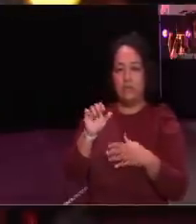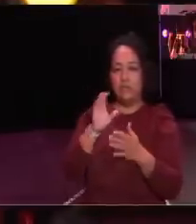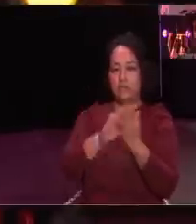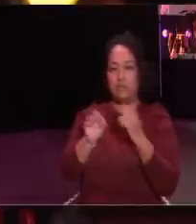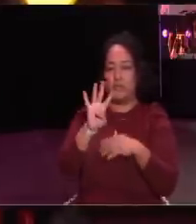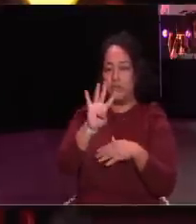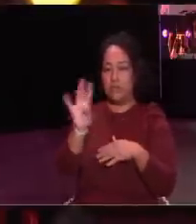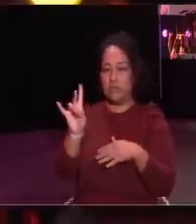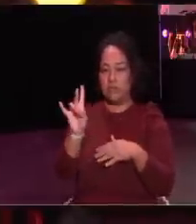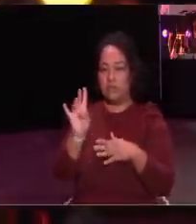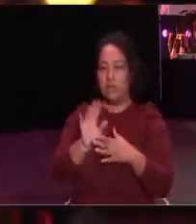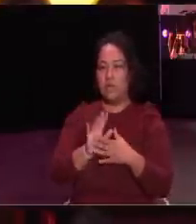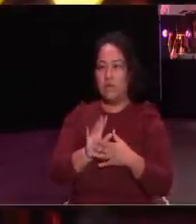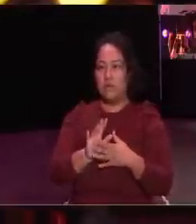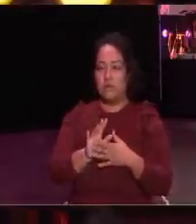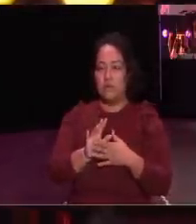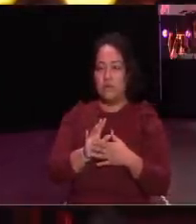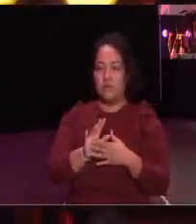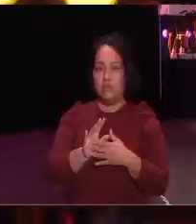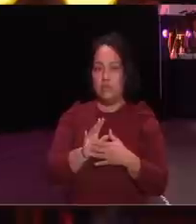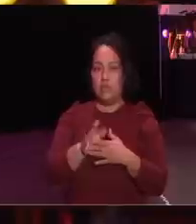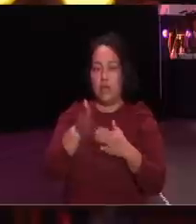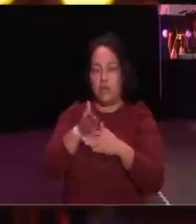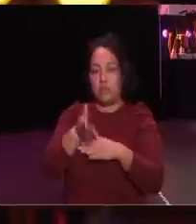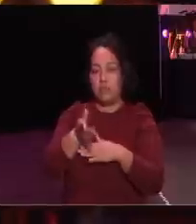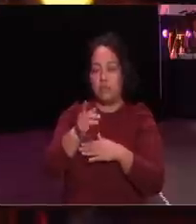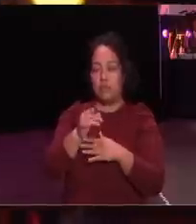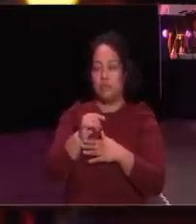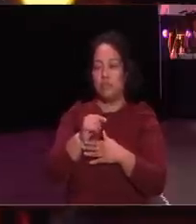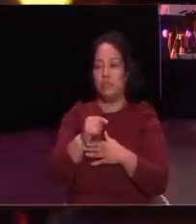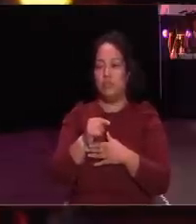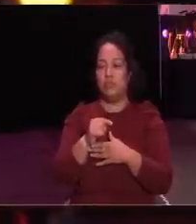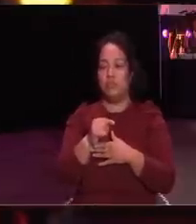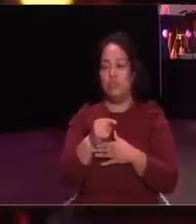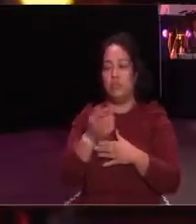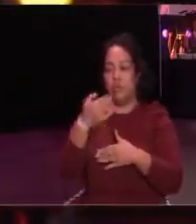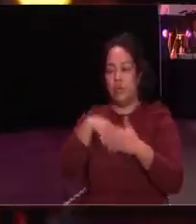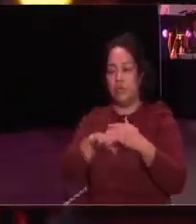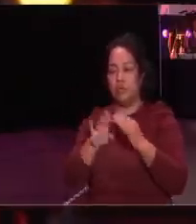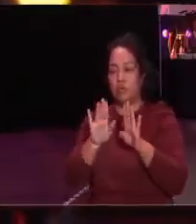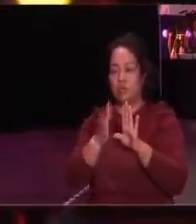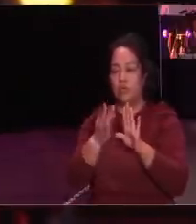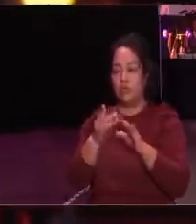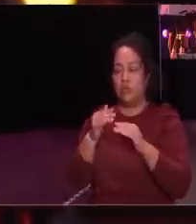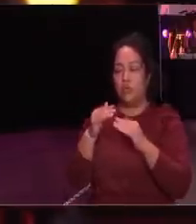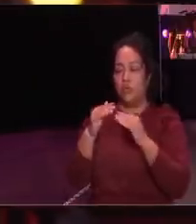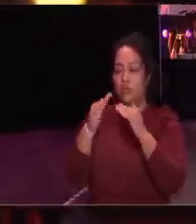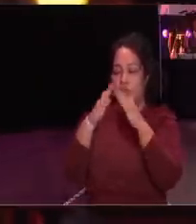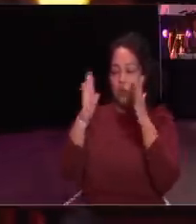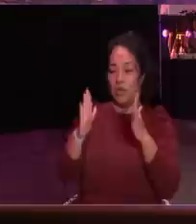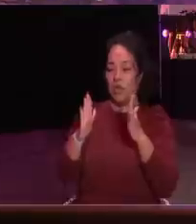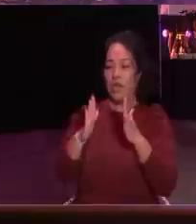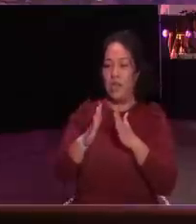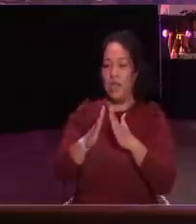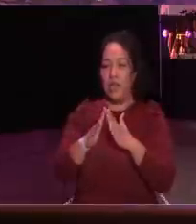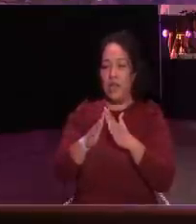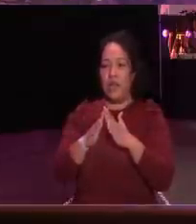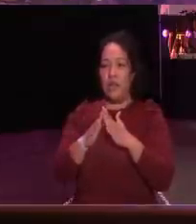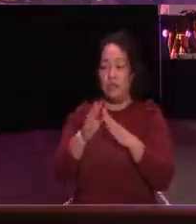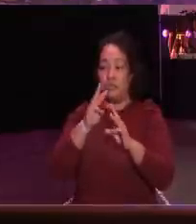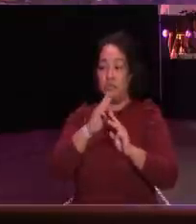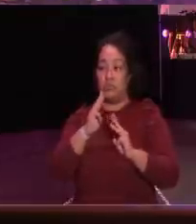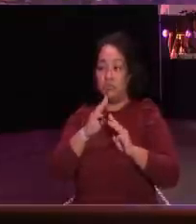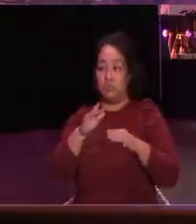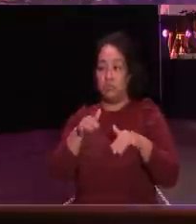aquí debajo del umbral del templo. And afterward he began under the door of the house. Salían aguas hacia el oriente. And behold the